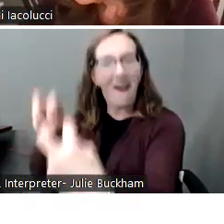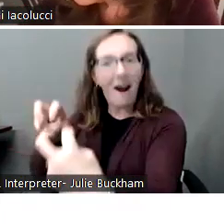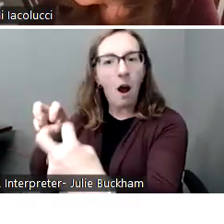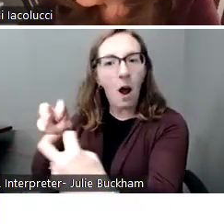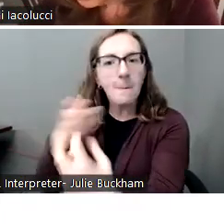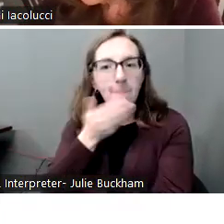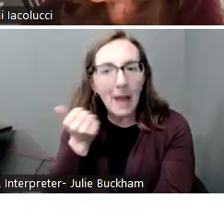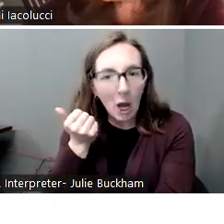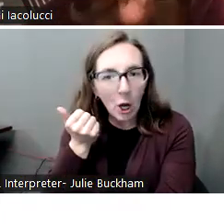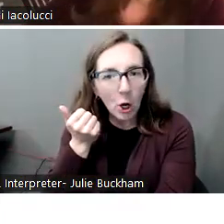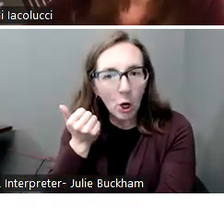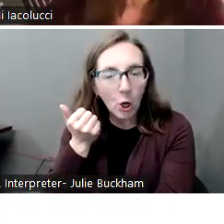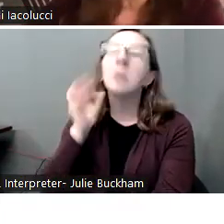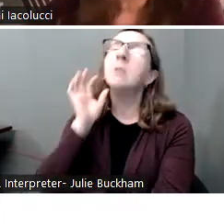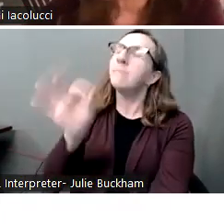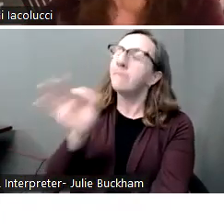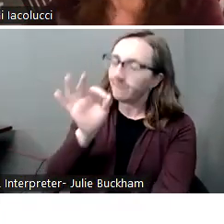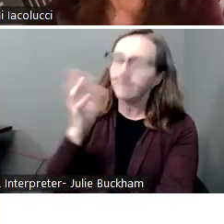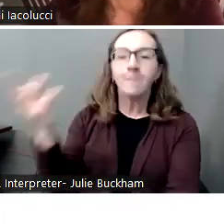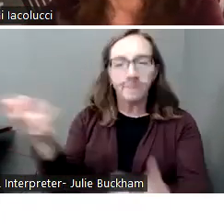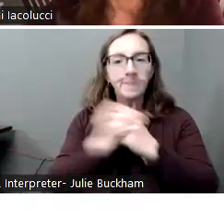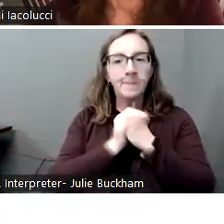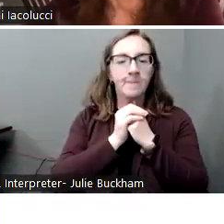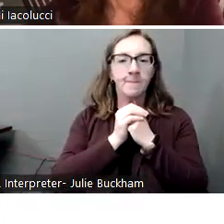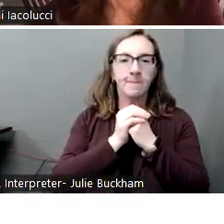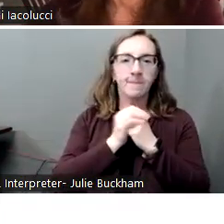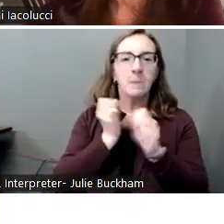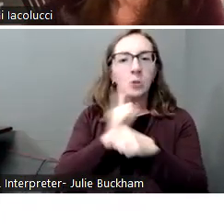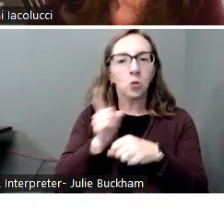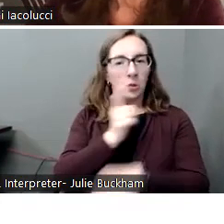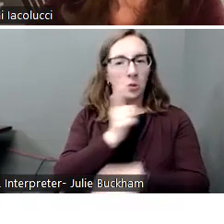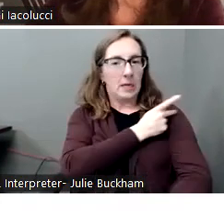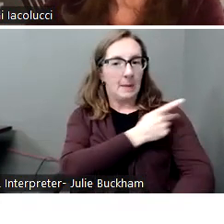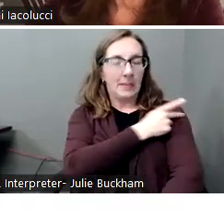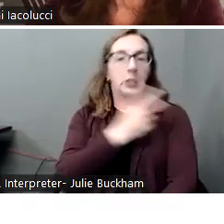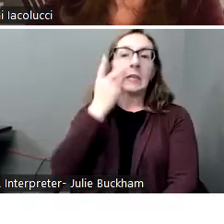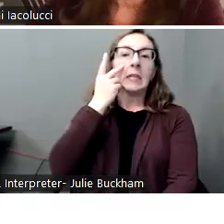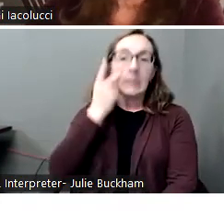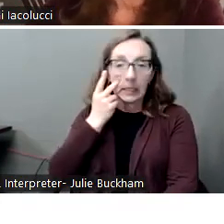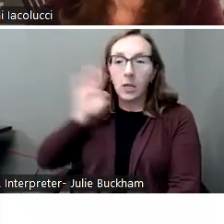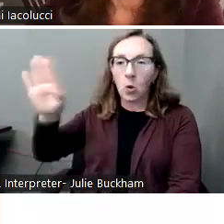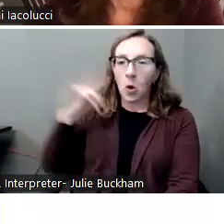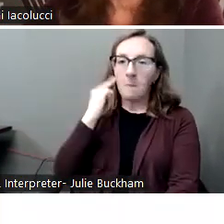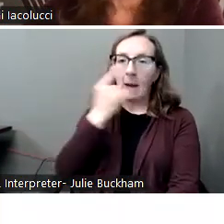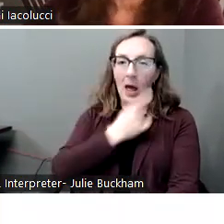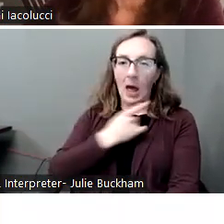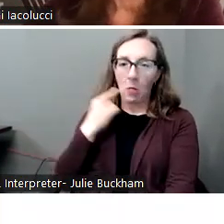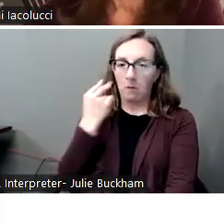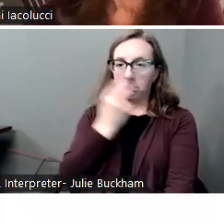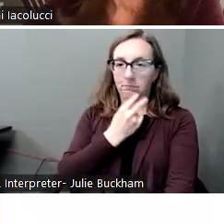better. Be sure the patient can see your mouth clearly because many of us speech